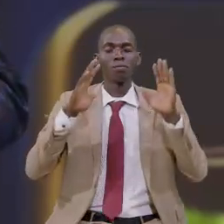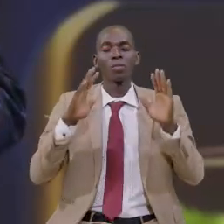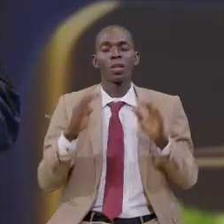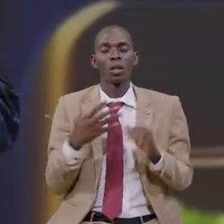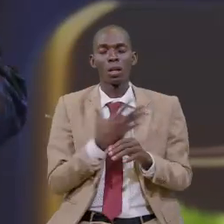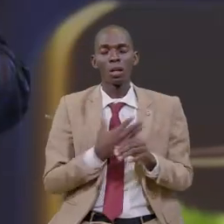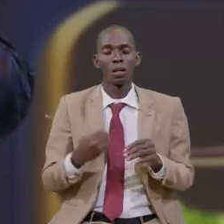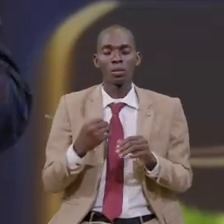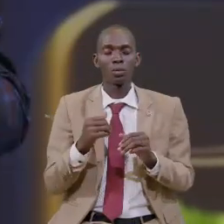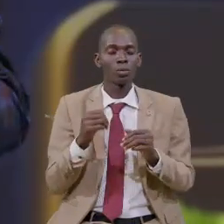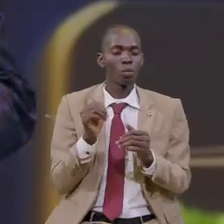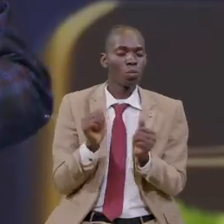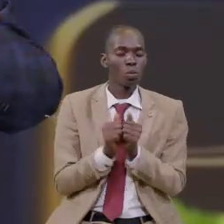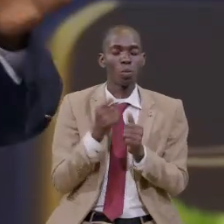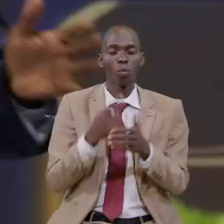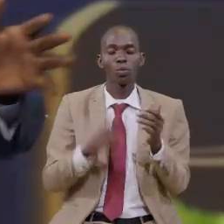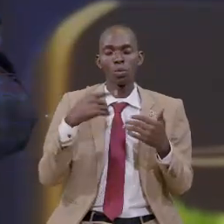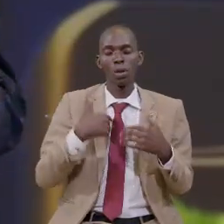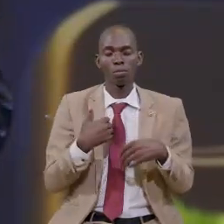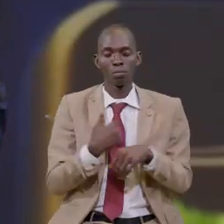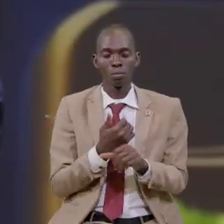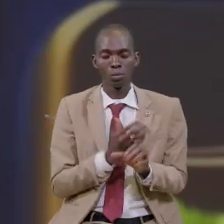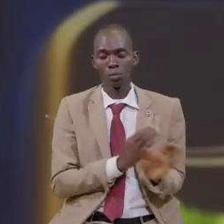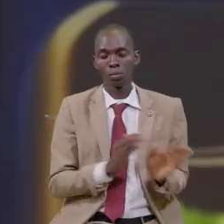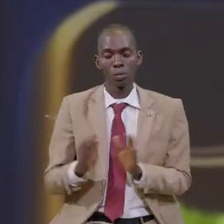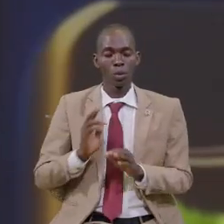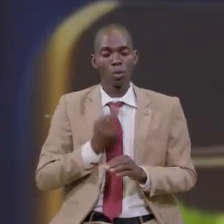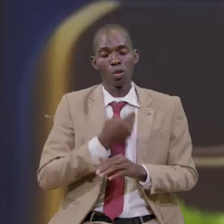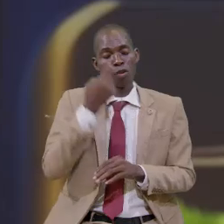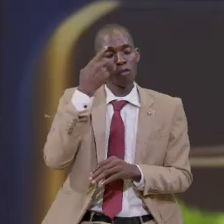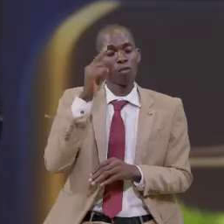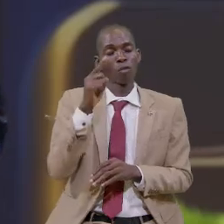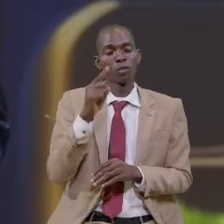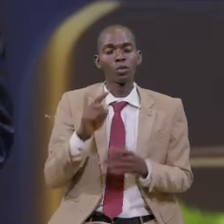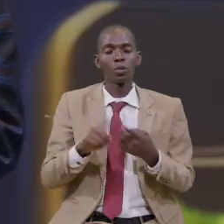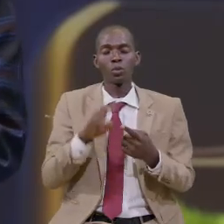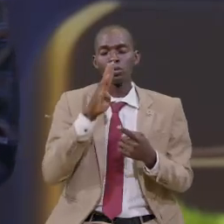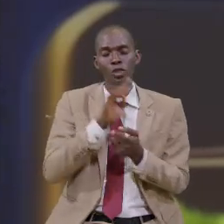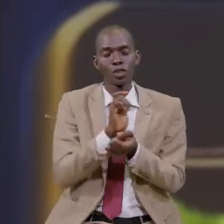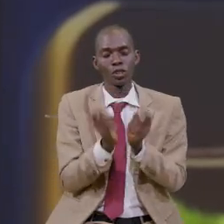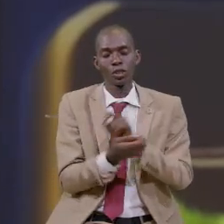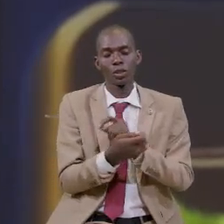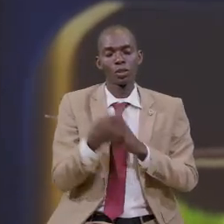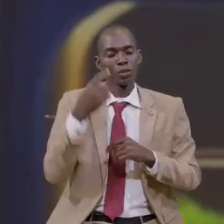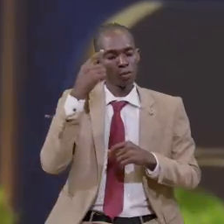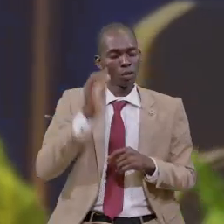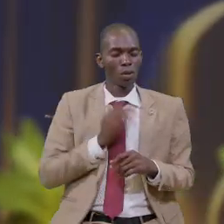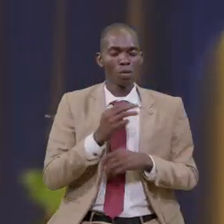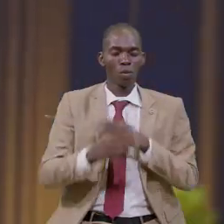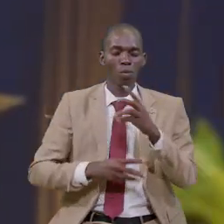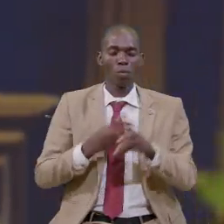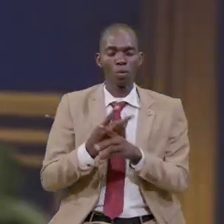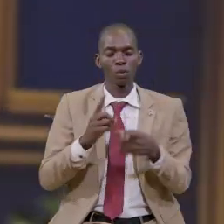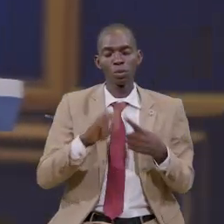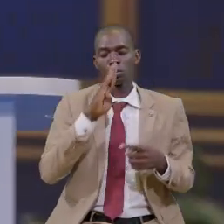for, to change our world for the better, will be done. In